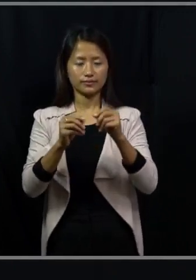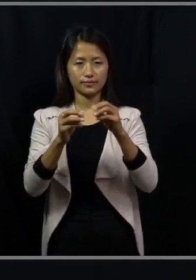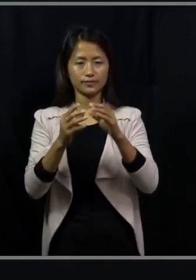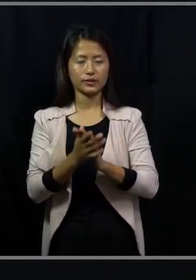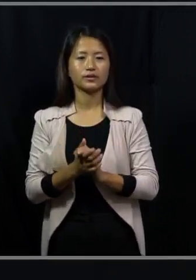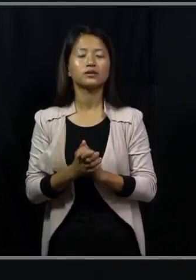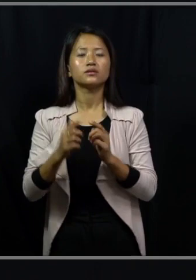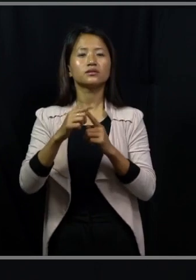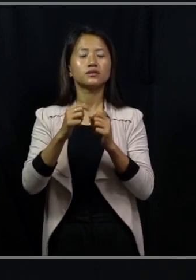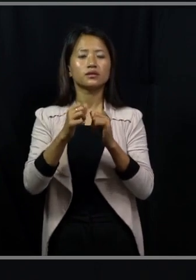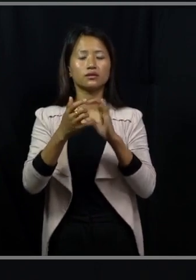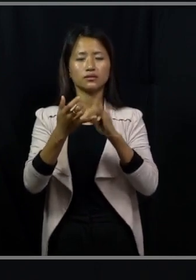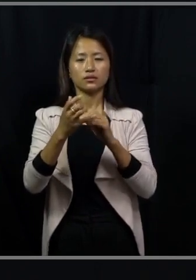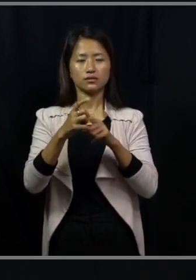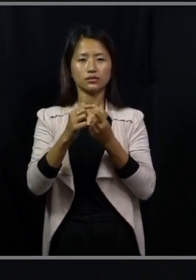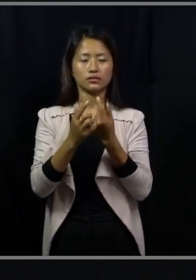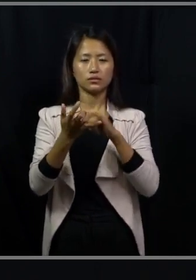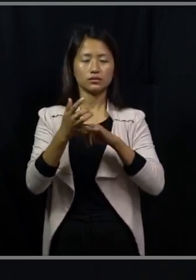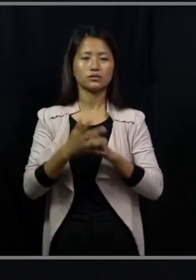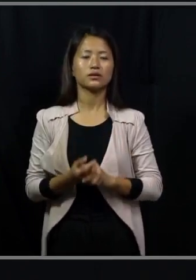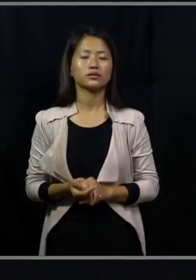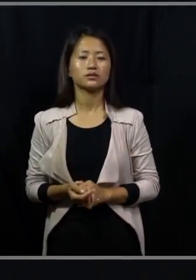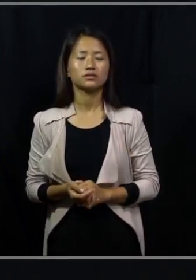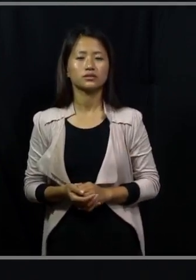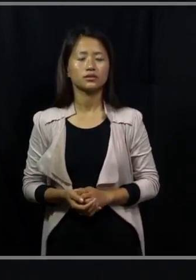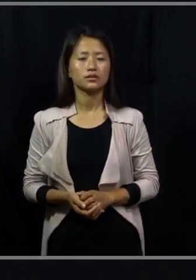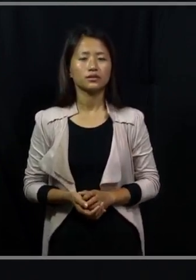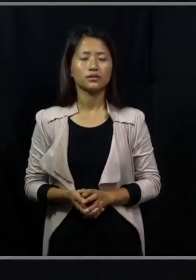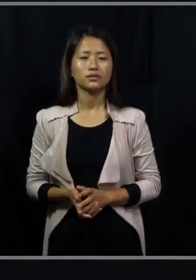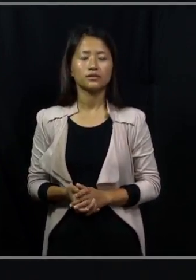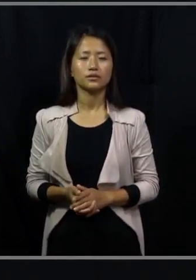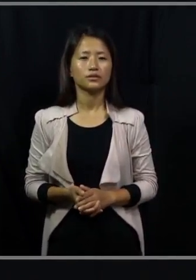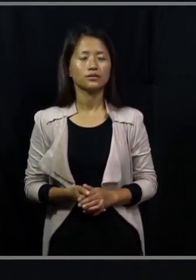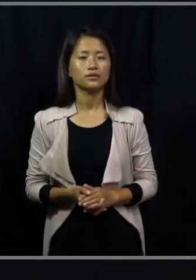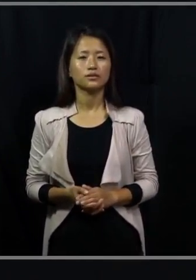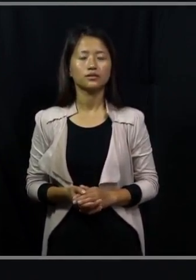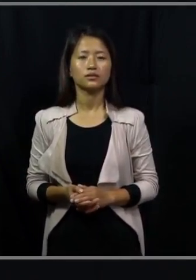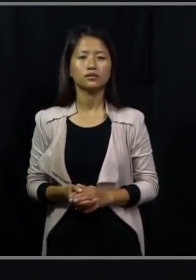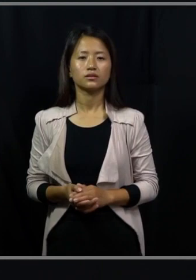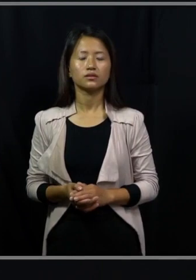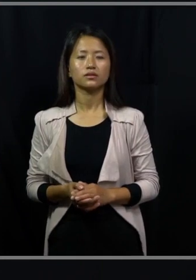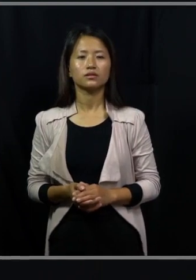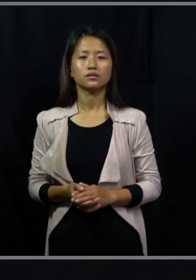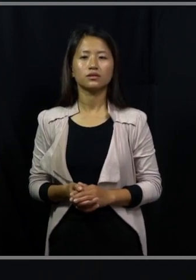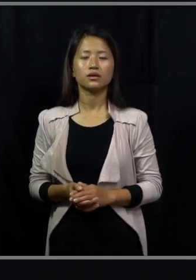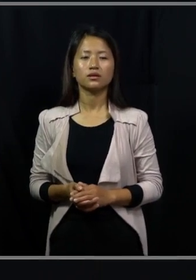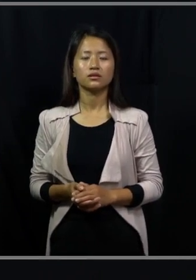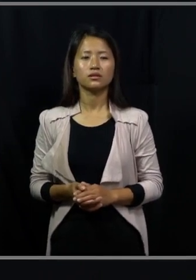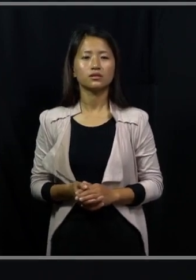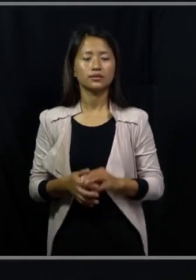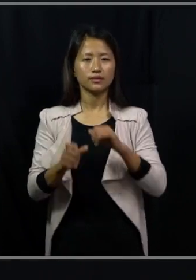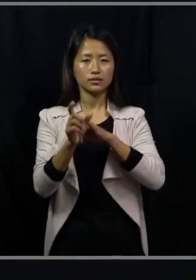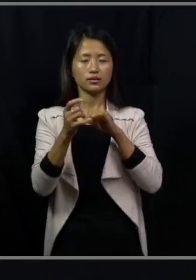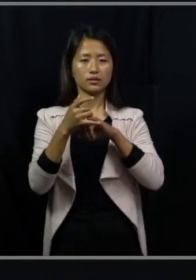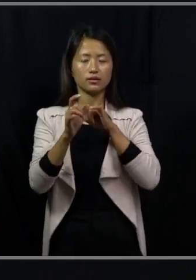stylus, okay. It consists of a stylus. And what is a stylus?